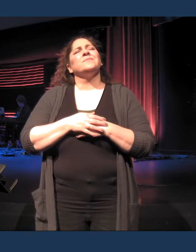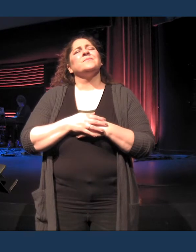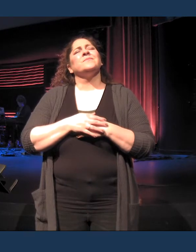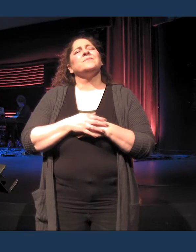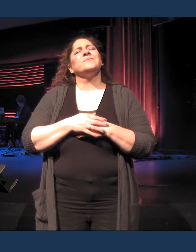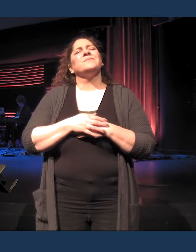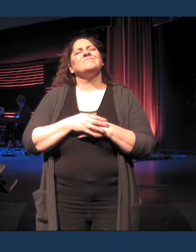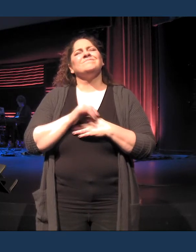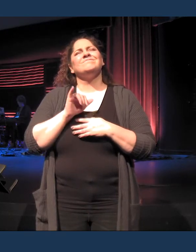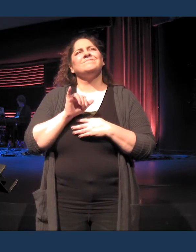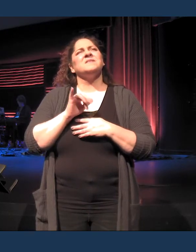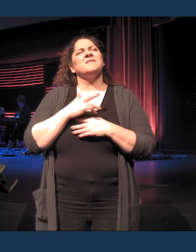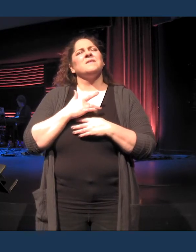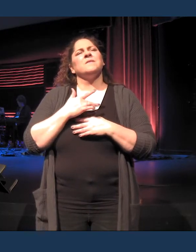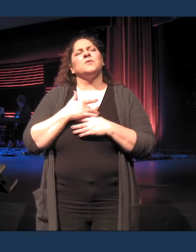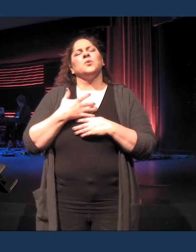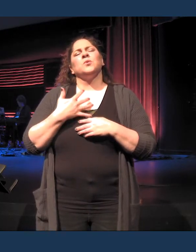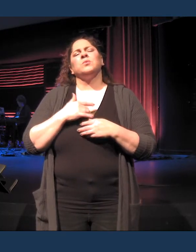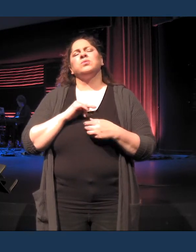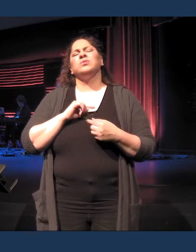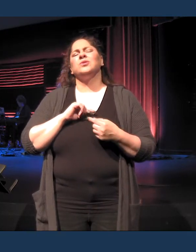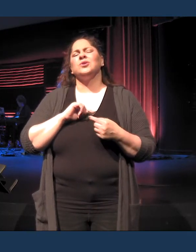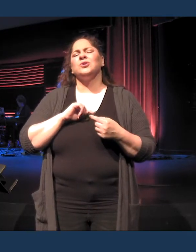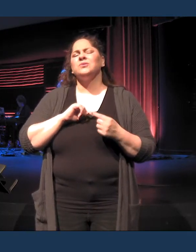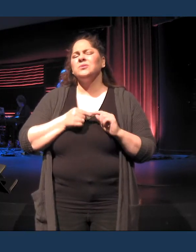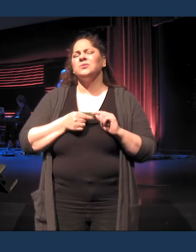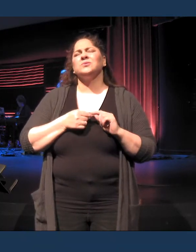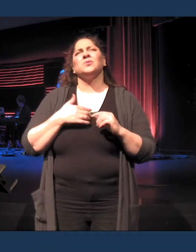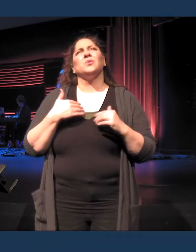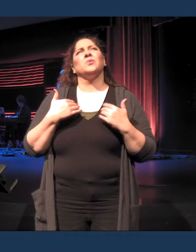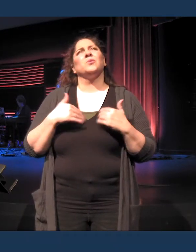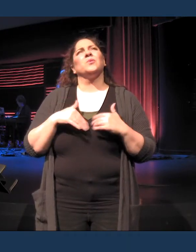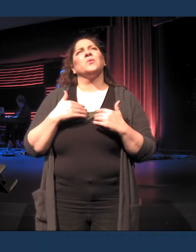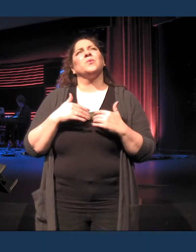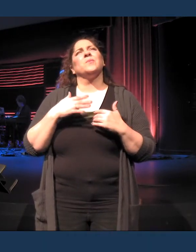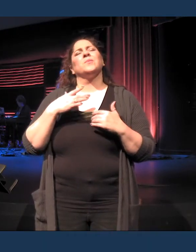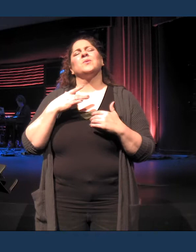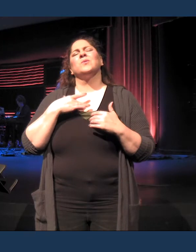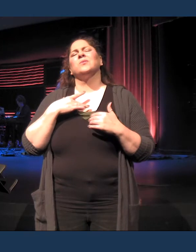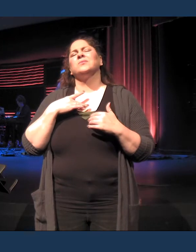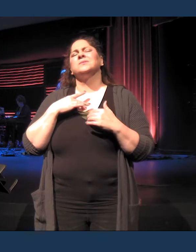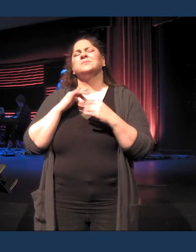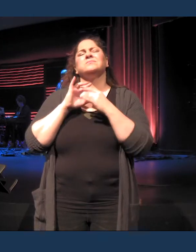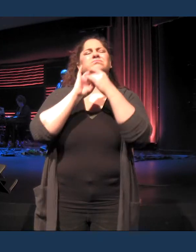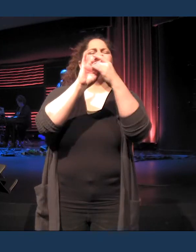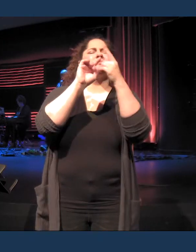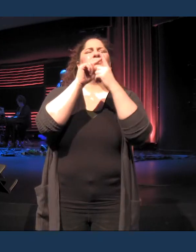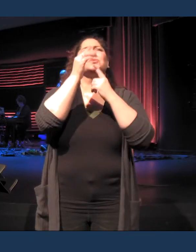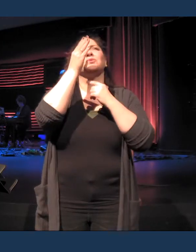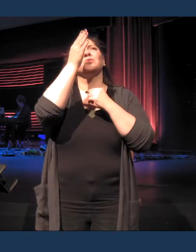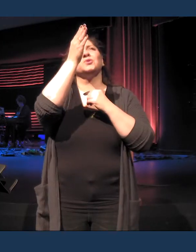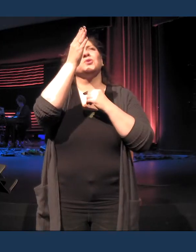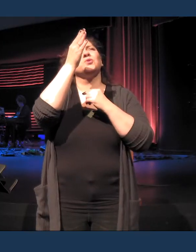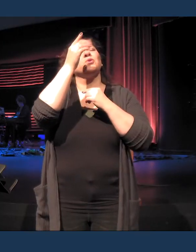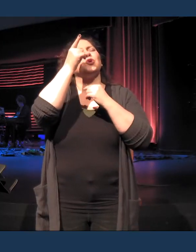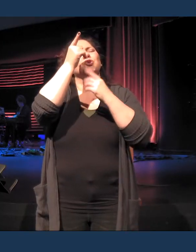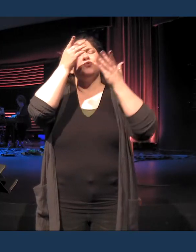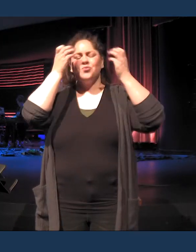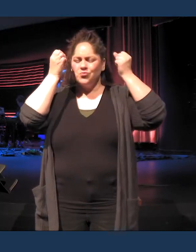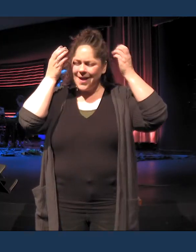God, it hurts. It hurts a lot, but we cling to you in this season, and this is right where you meet us. So I